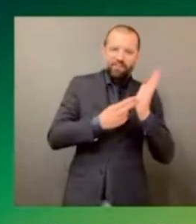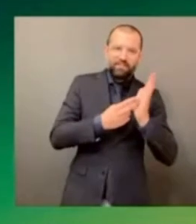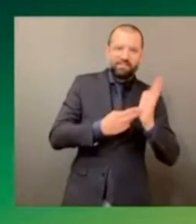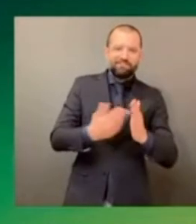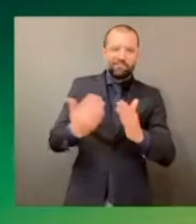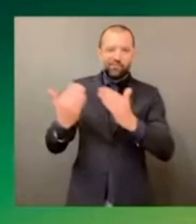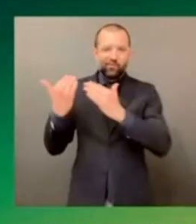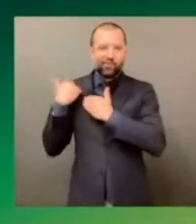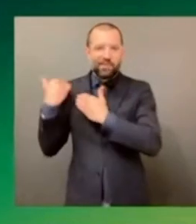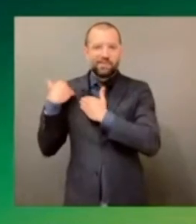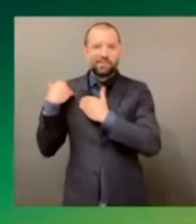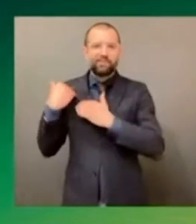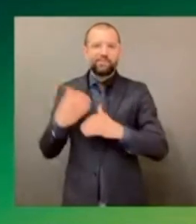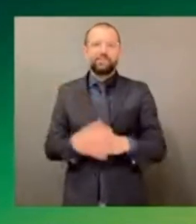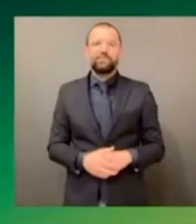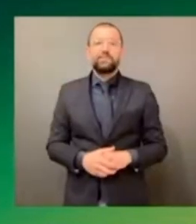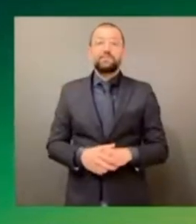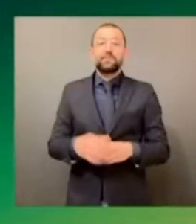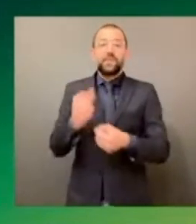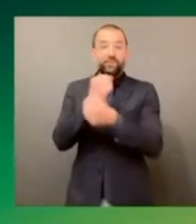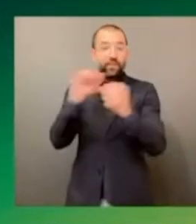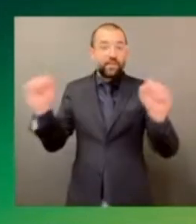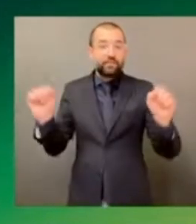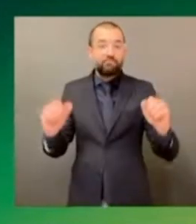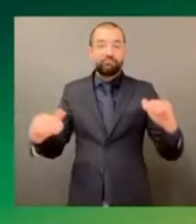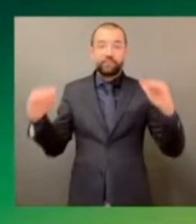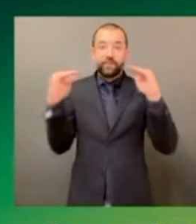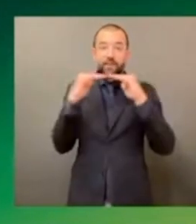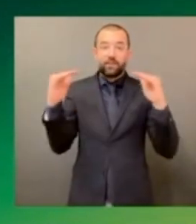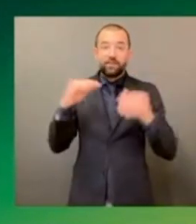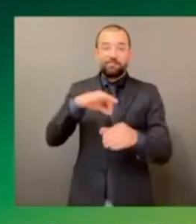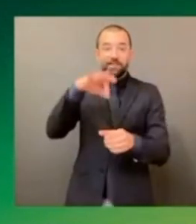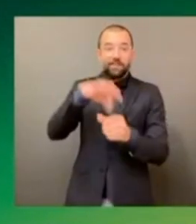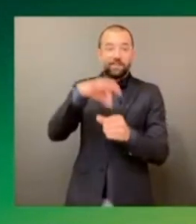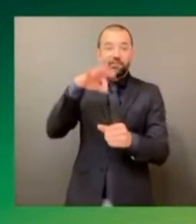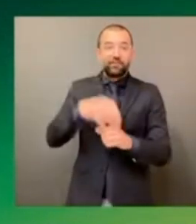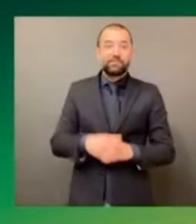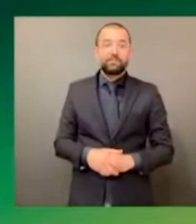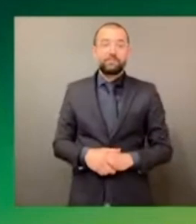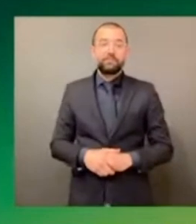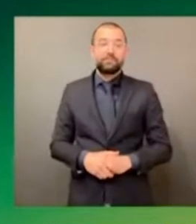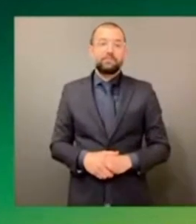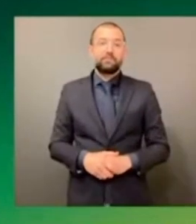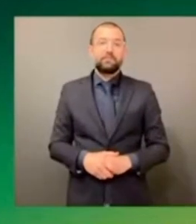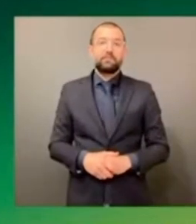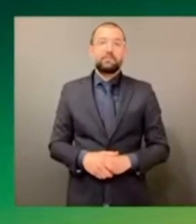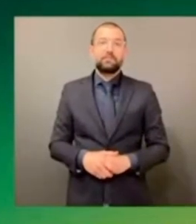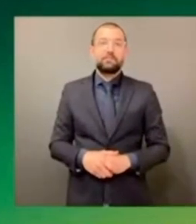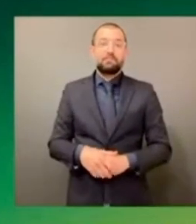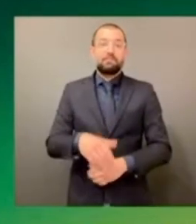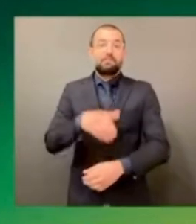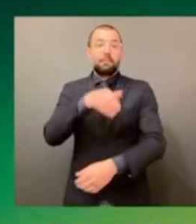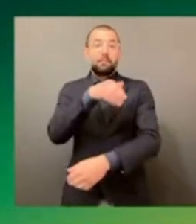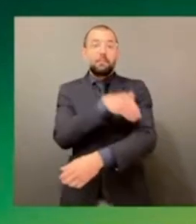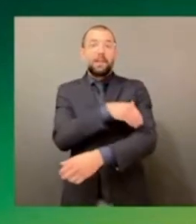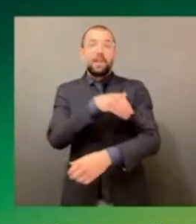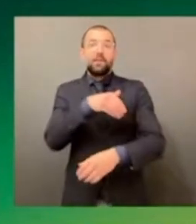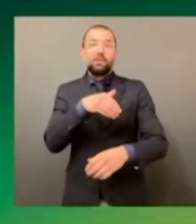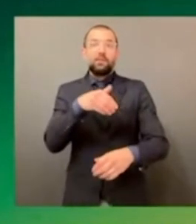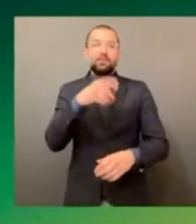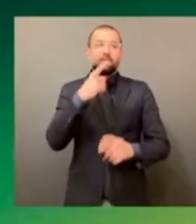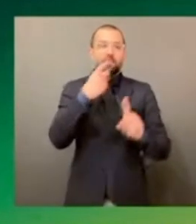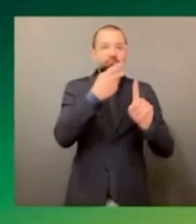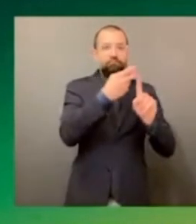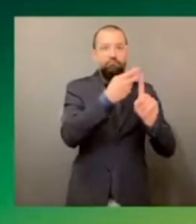fair elections, the orderly transition of power, and the protection of